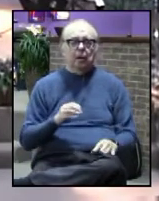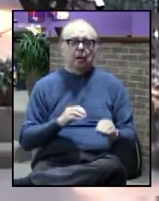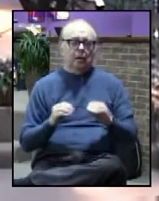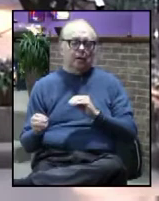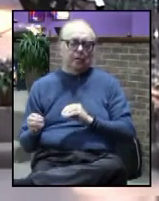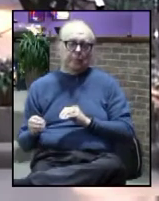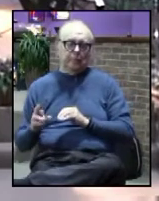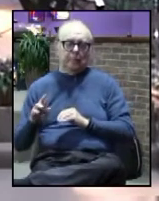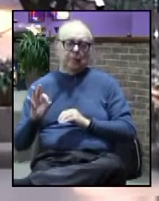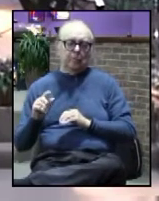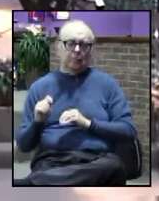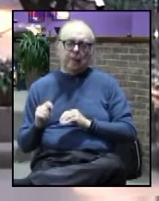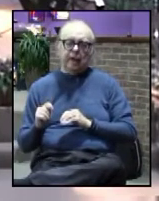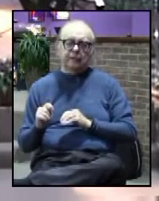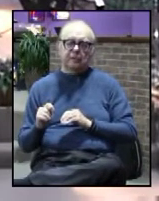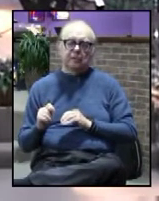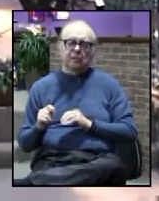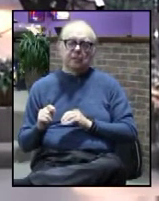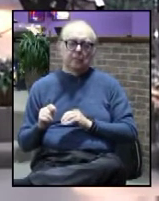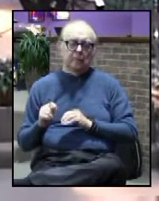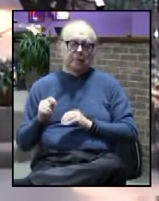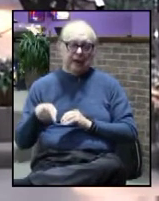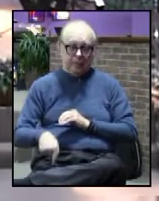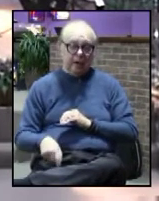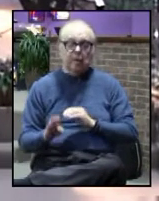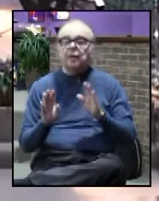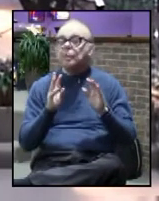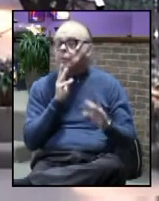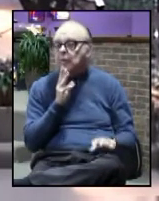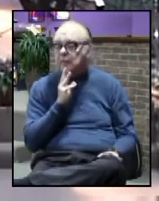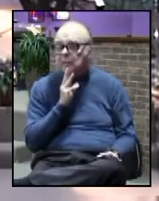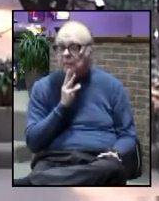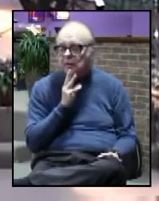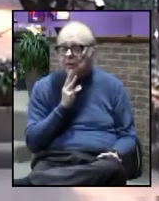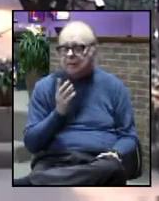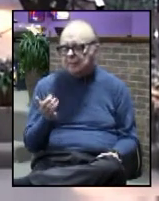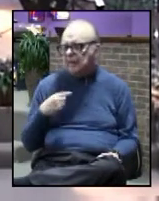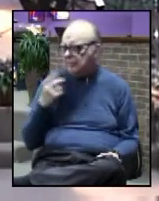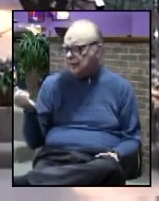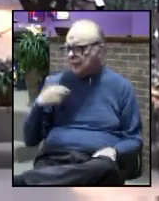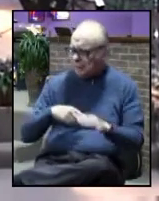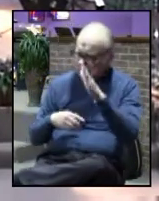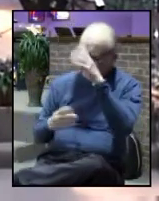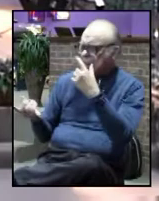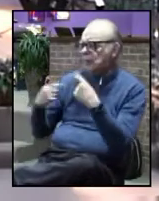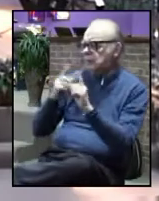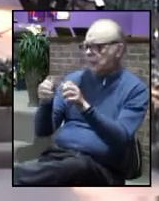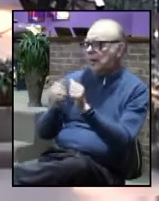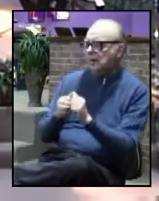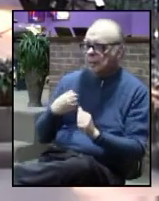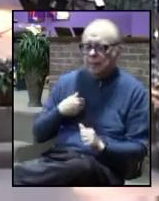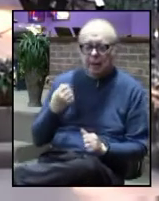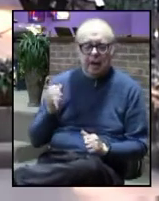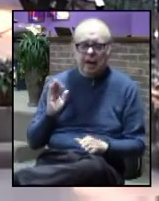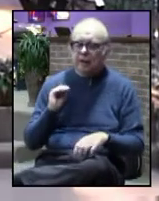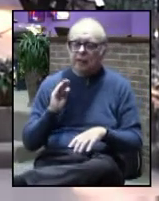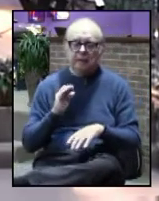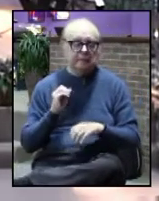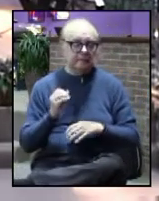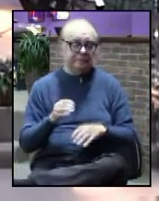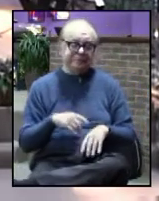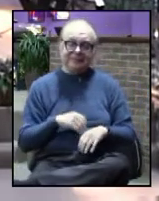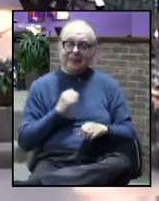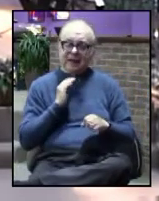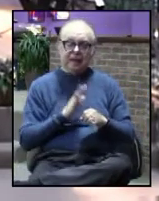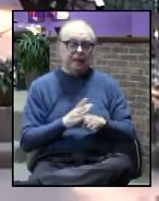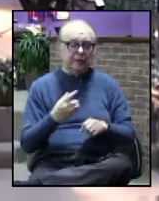that raft in the water. And they said, well, come on, Dad, just go ahead. So how they ever convinced me, I have no